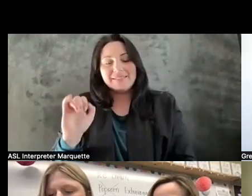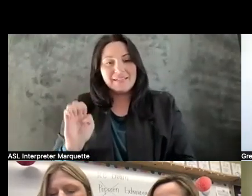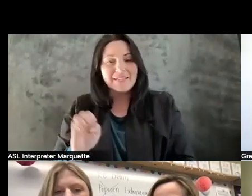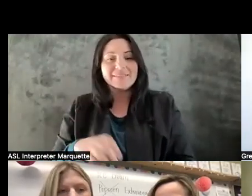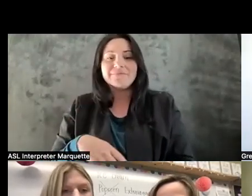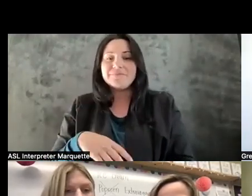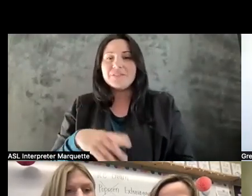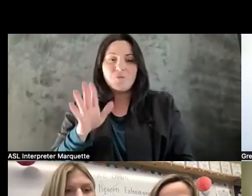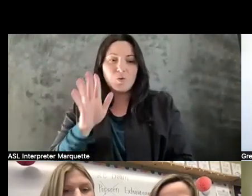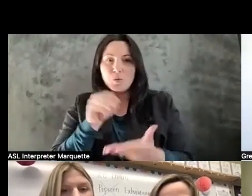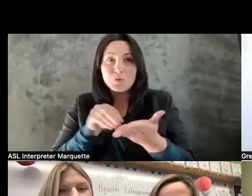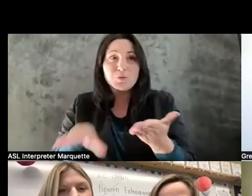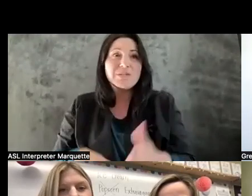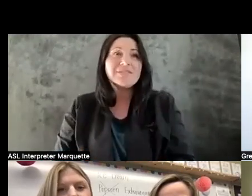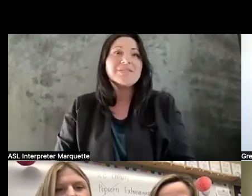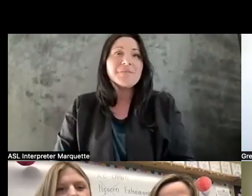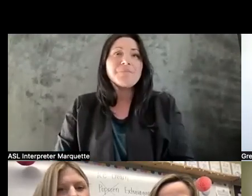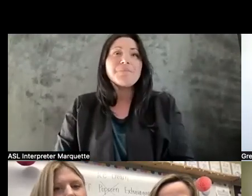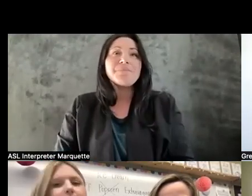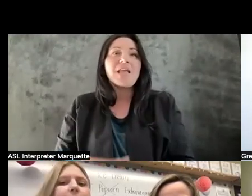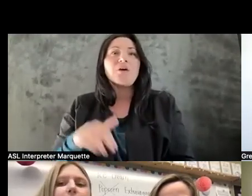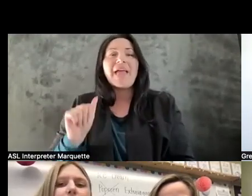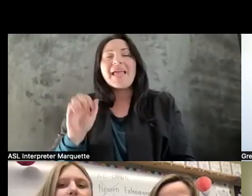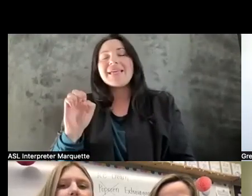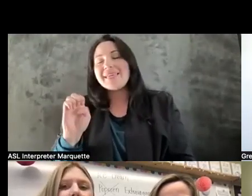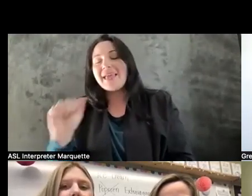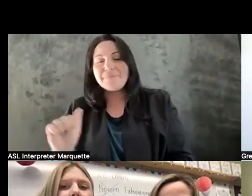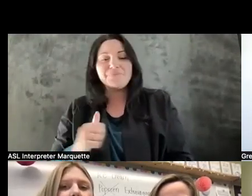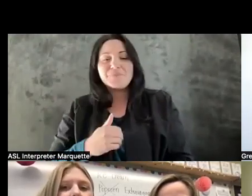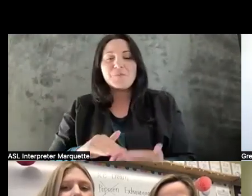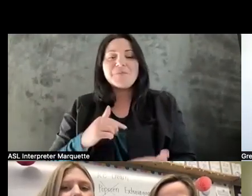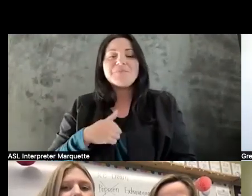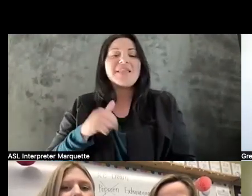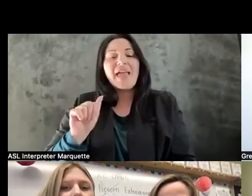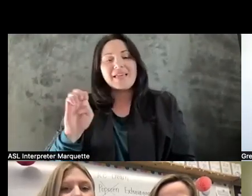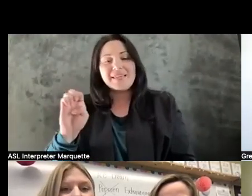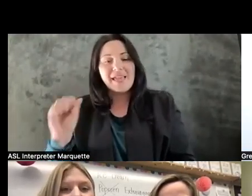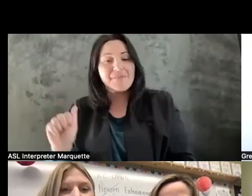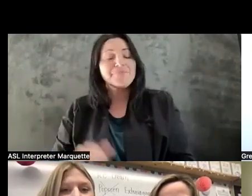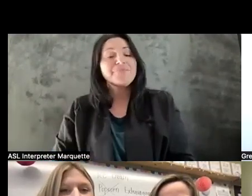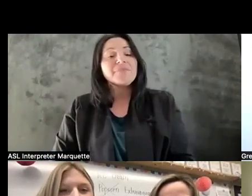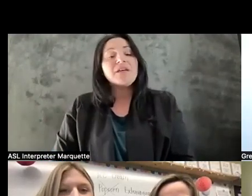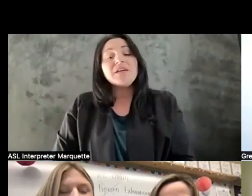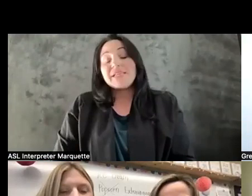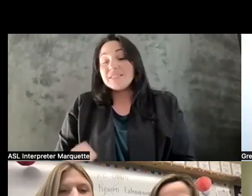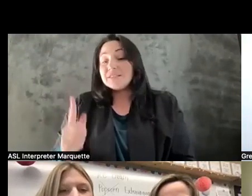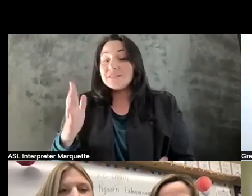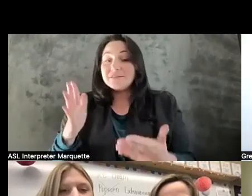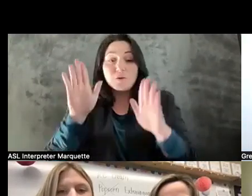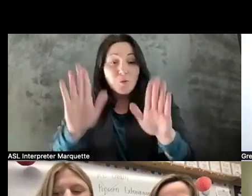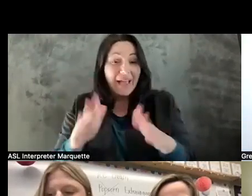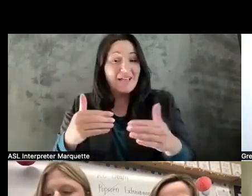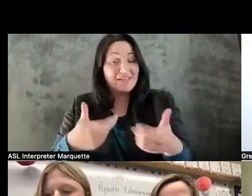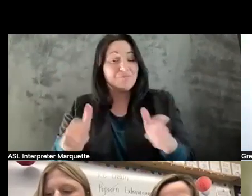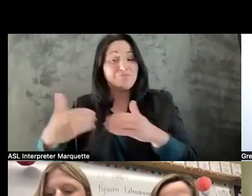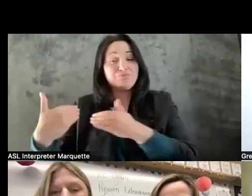students. We are honored, and it is a privilege to serve your students, and it is a big responsibility. And we